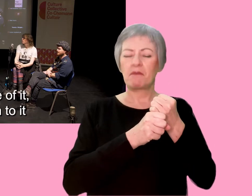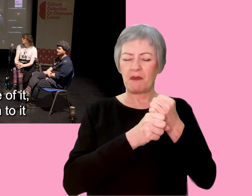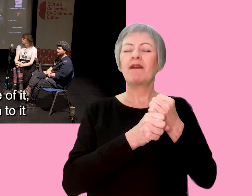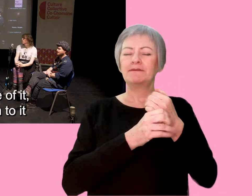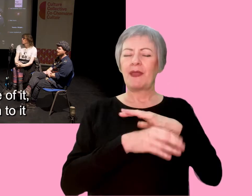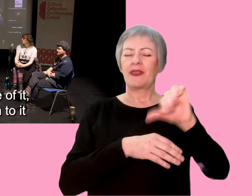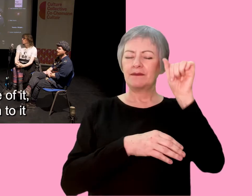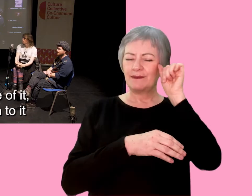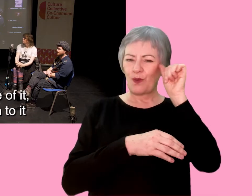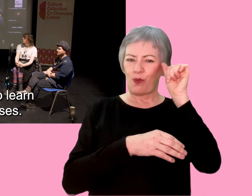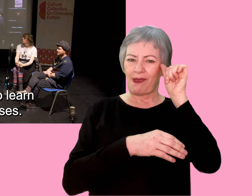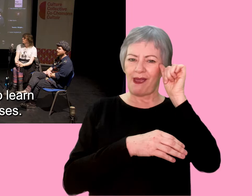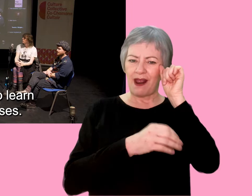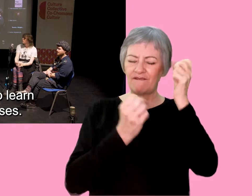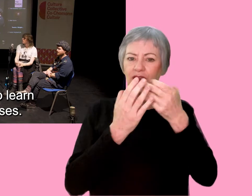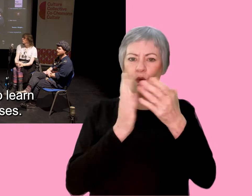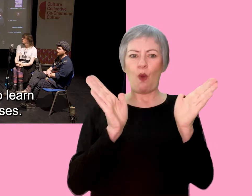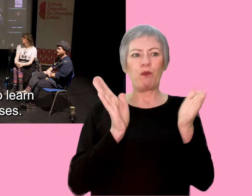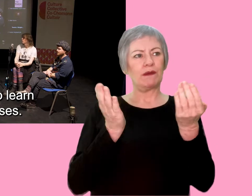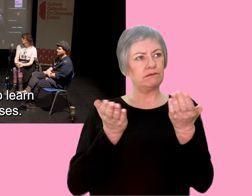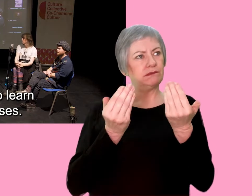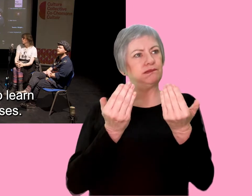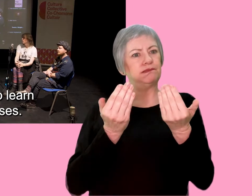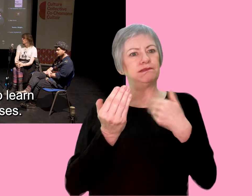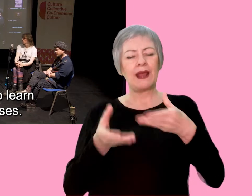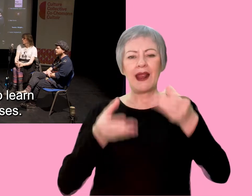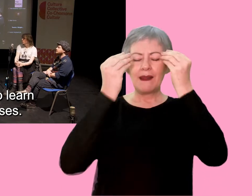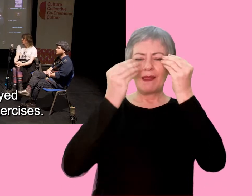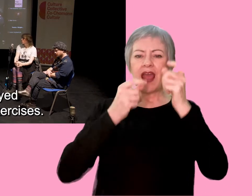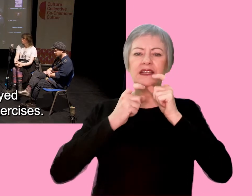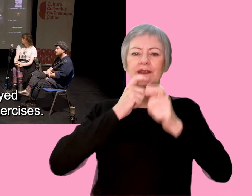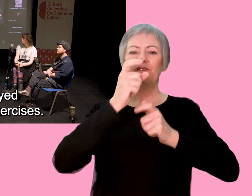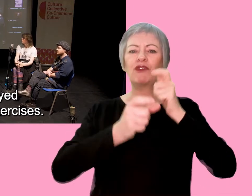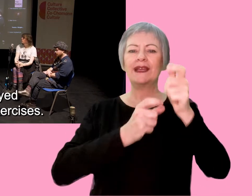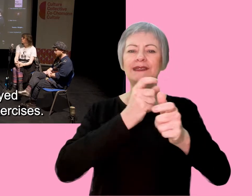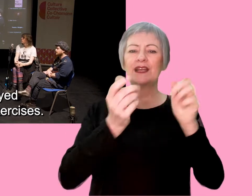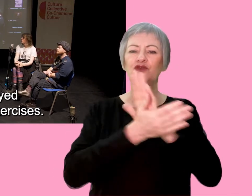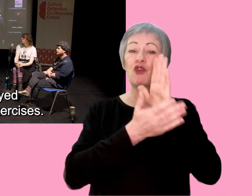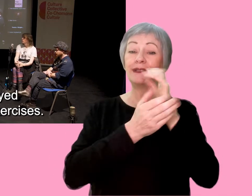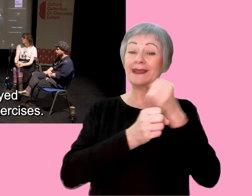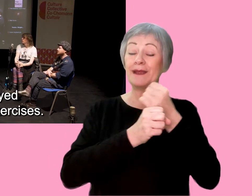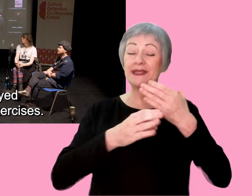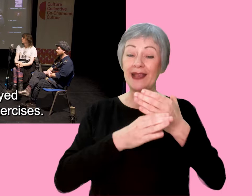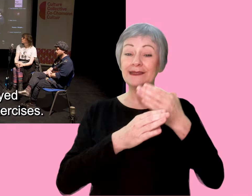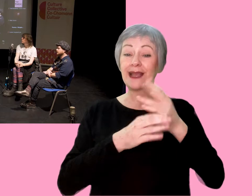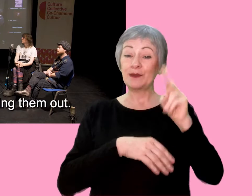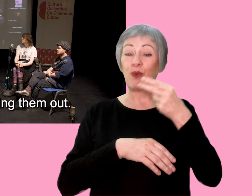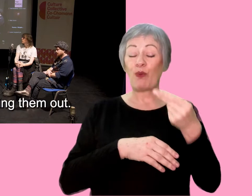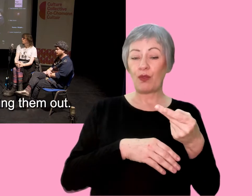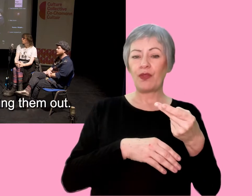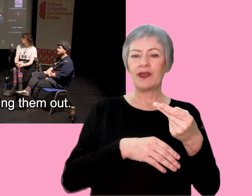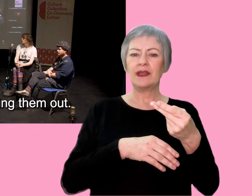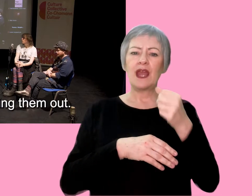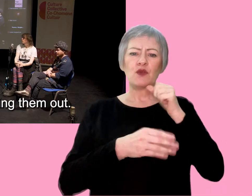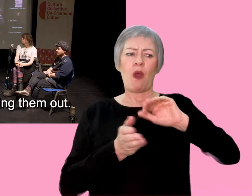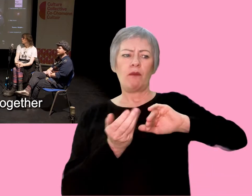it, they're very open to it, and they're happy to learn a few Gaelic phrases, and they've enjoyed the games and the exercises. So it's not a case